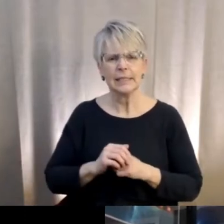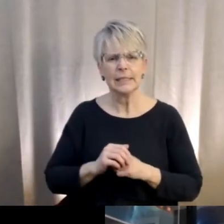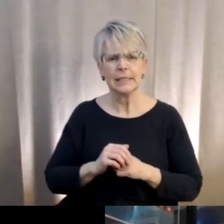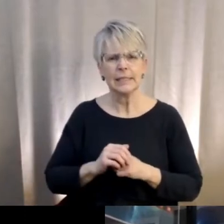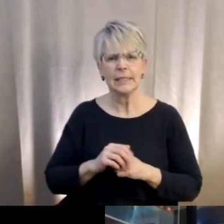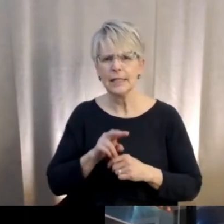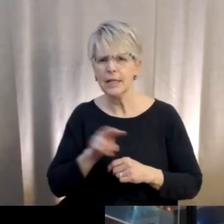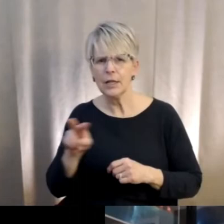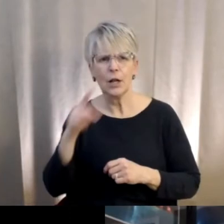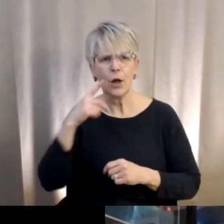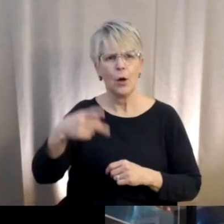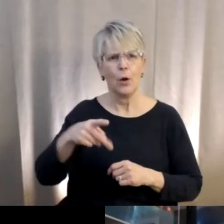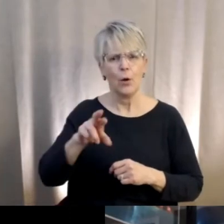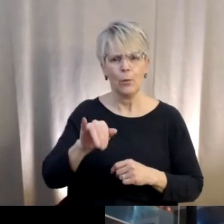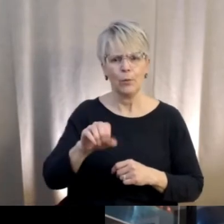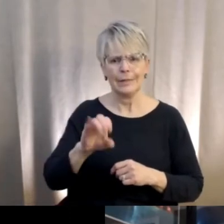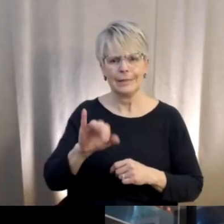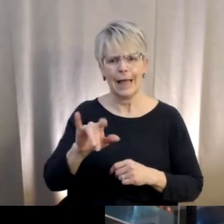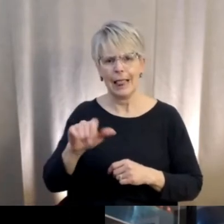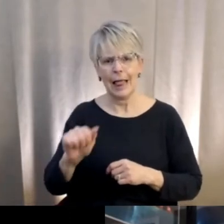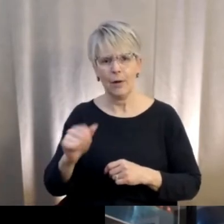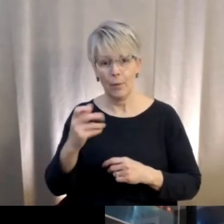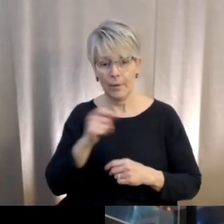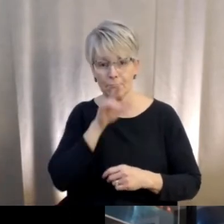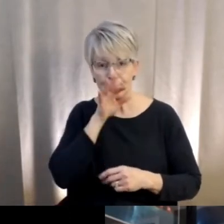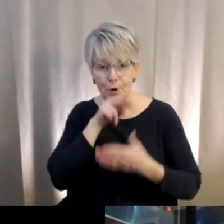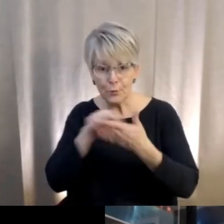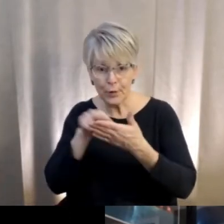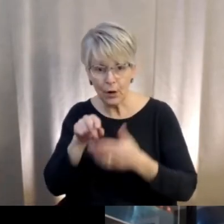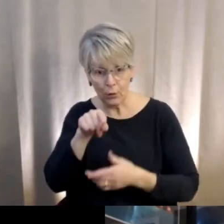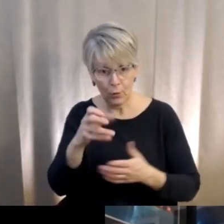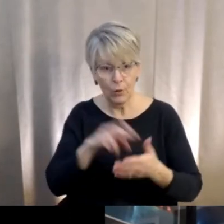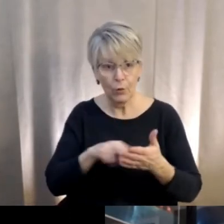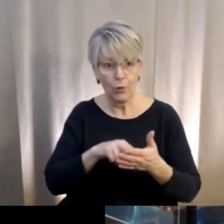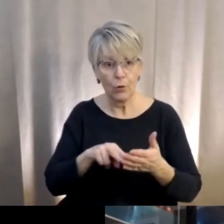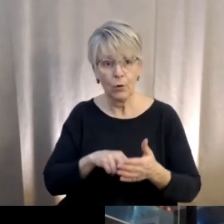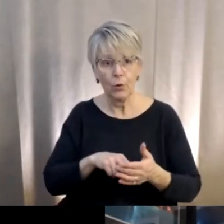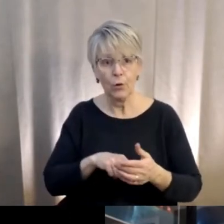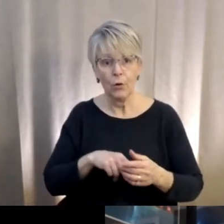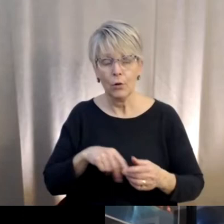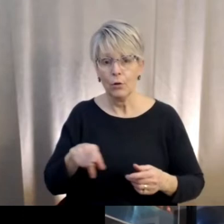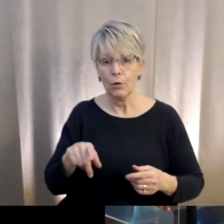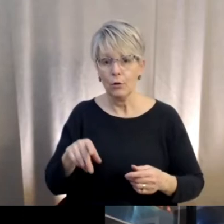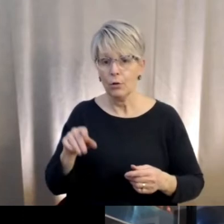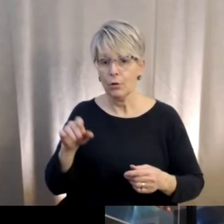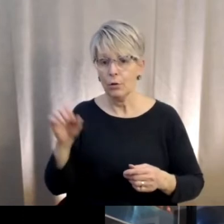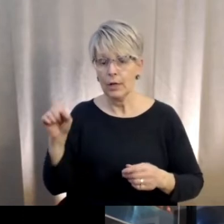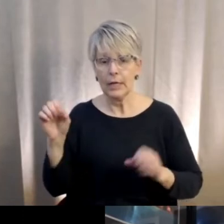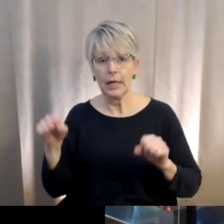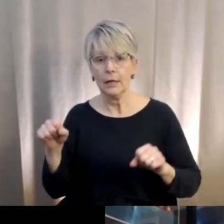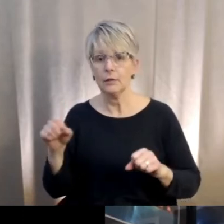It looks like from Priscilla. I don't know if you want me to read it out loud or if you want to, or. Yeah, sure. You can read it out loud.